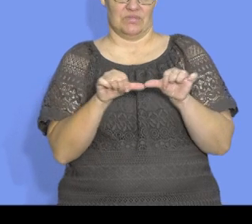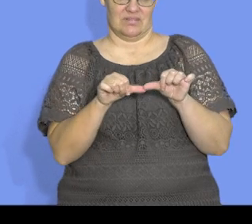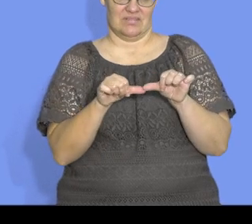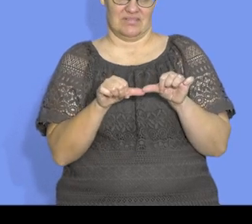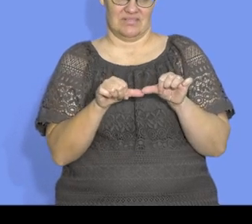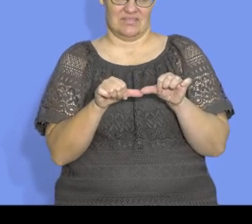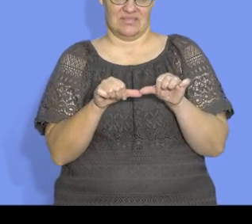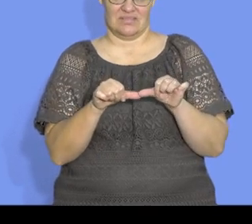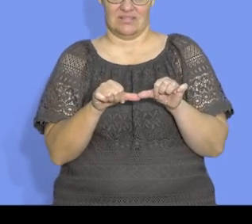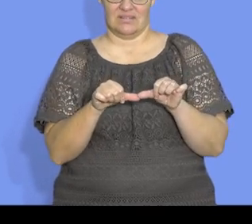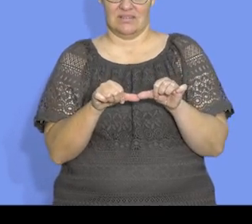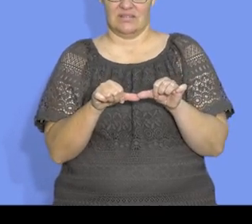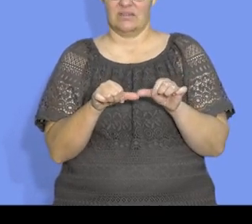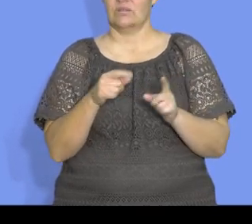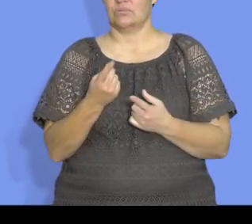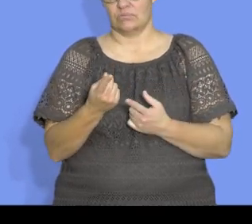proportional